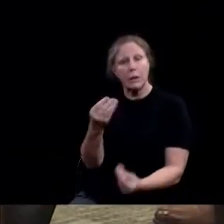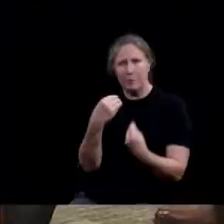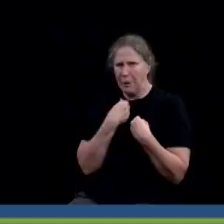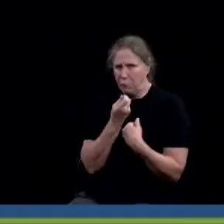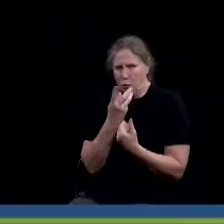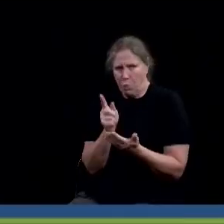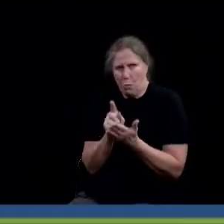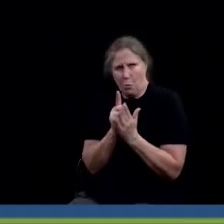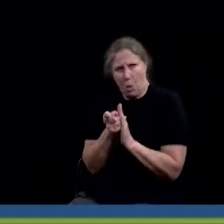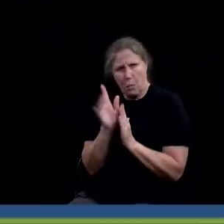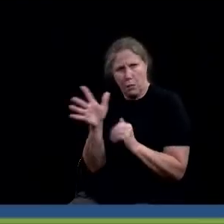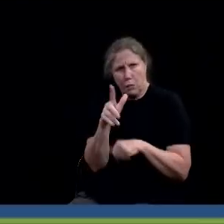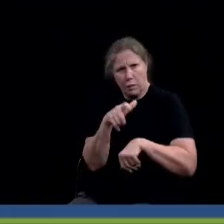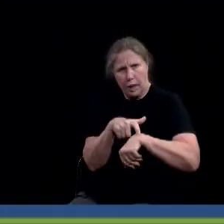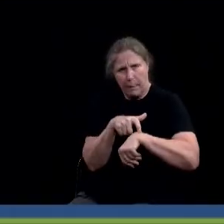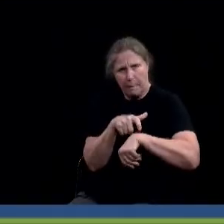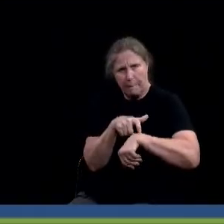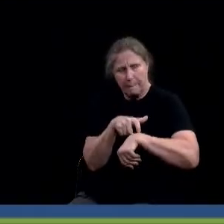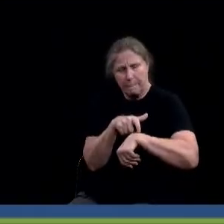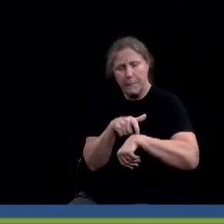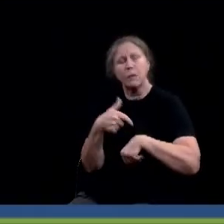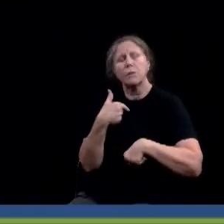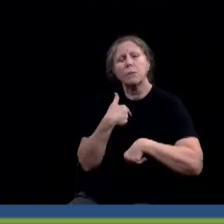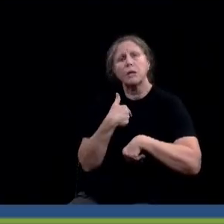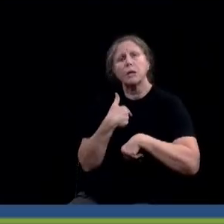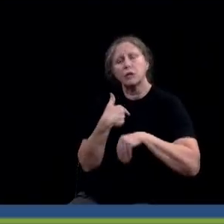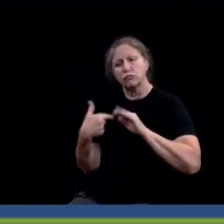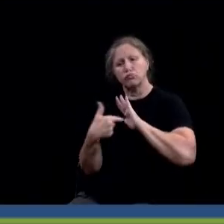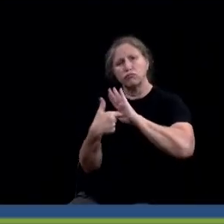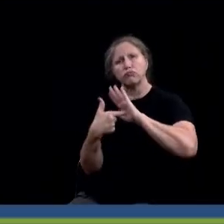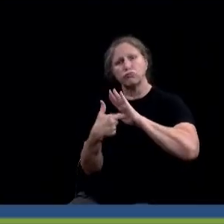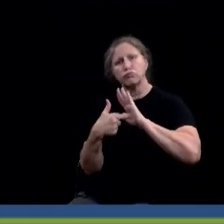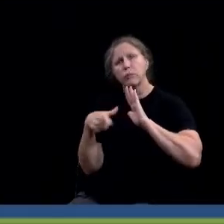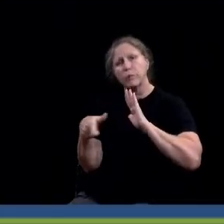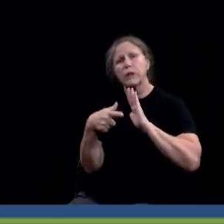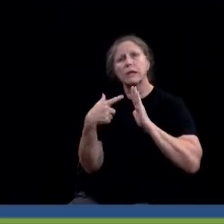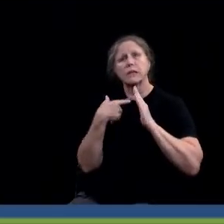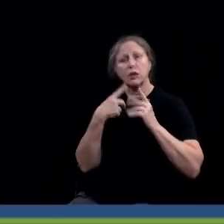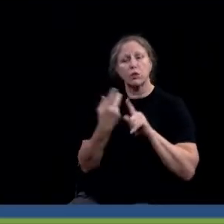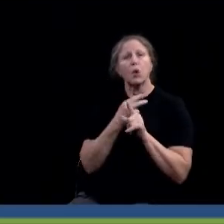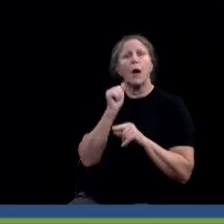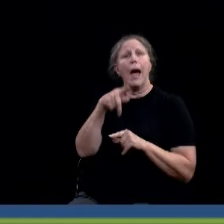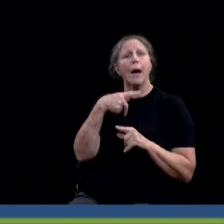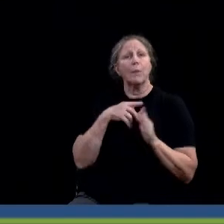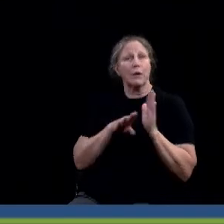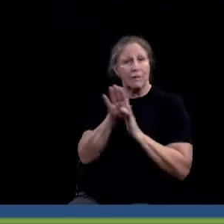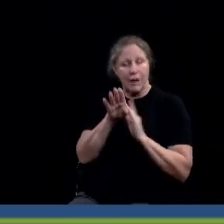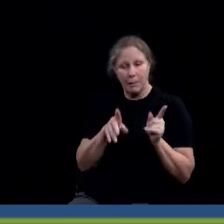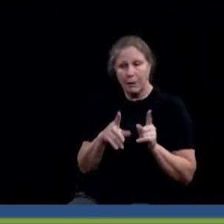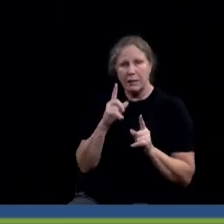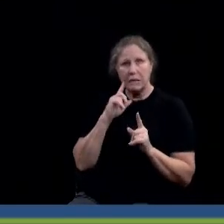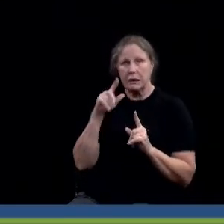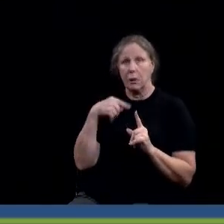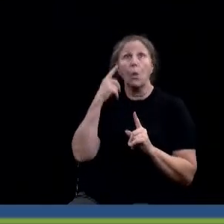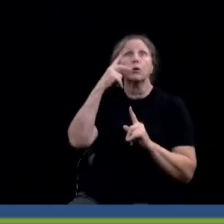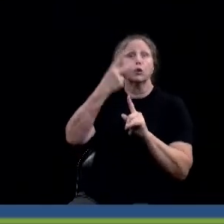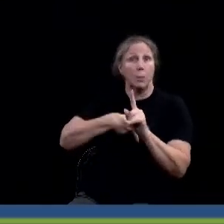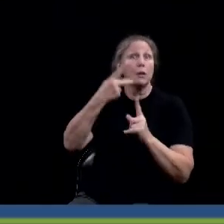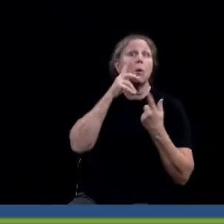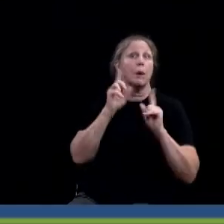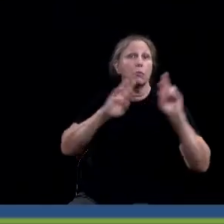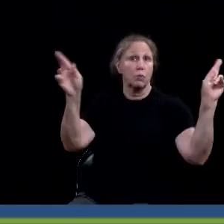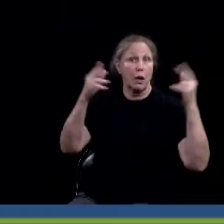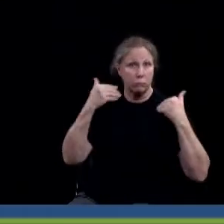demo this application that we've been working on. Oh, it's been about 2 months, and we've been able to develop